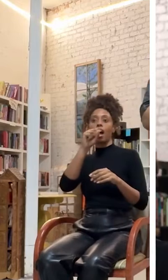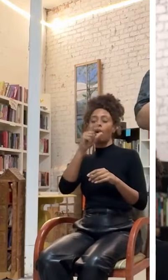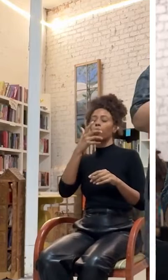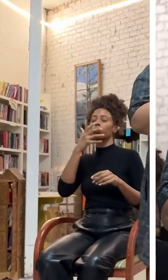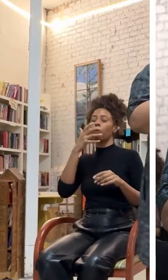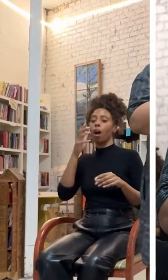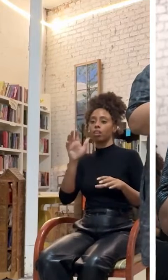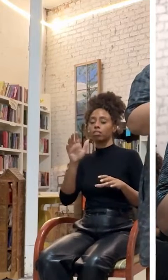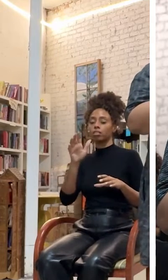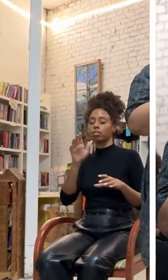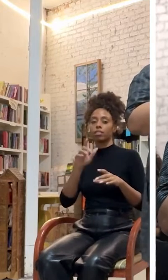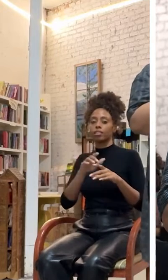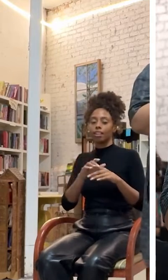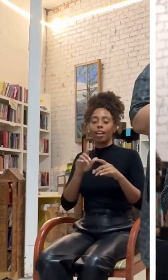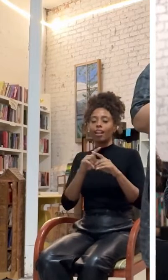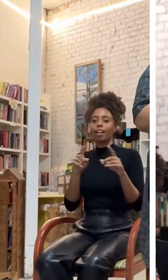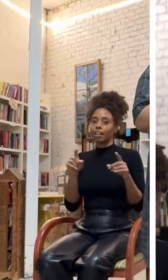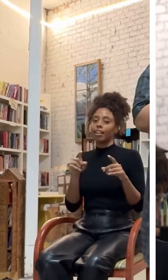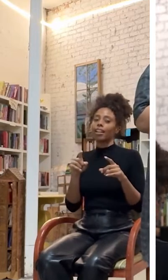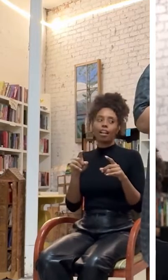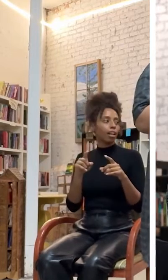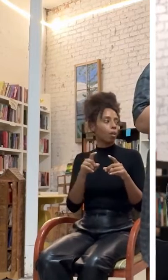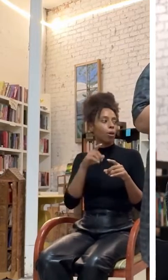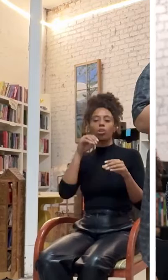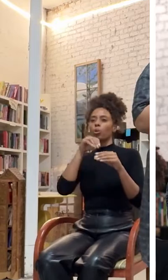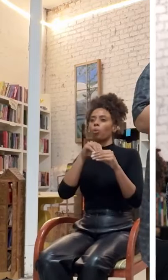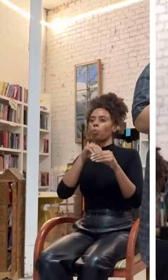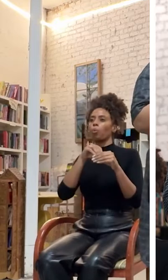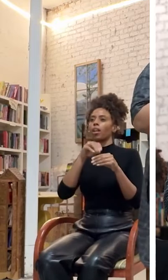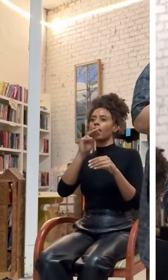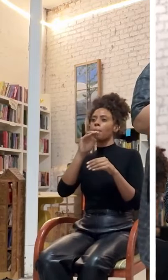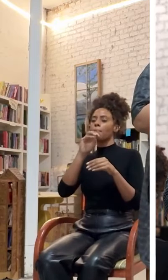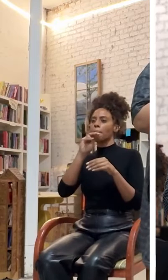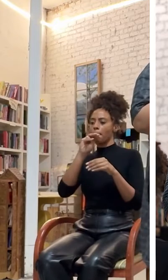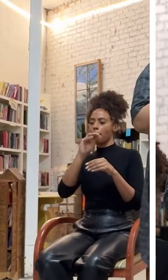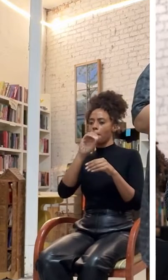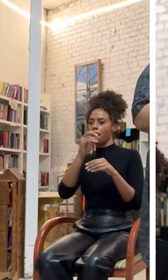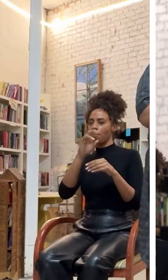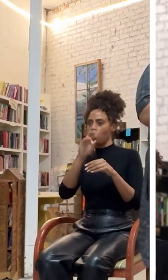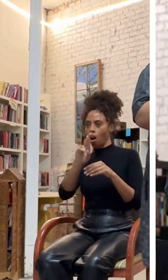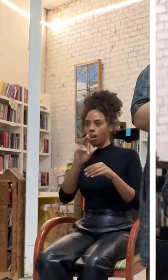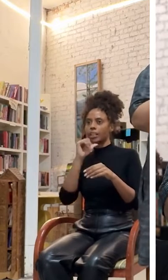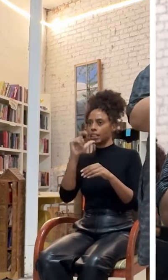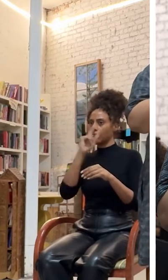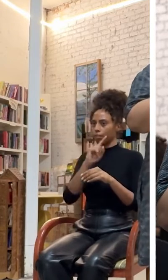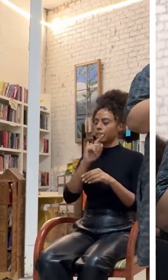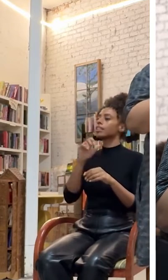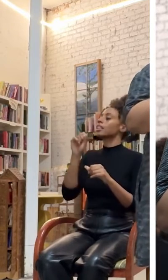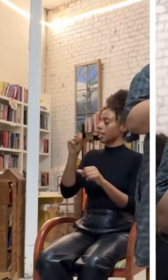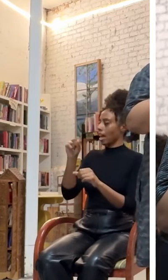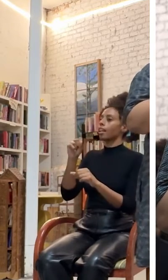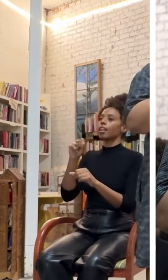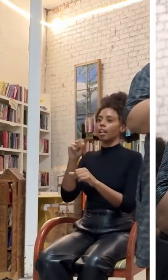hot. But but so he was in, you were in the memoir, right? With Kese? Yeah. Yeah. And I